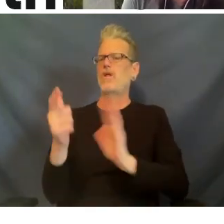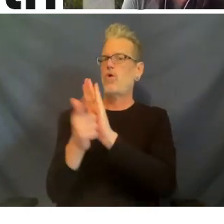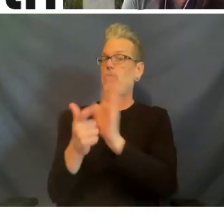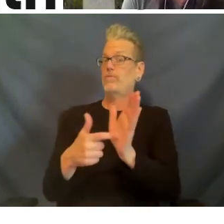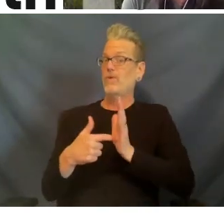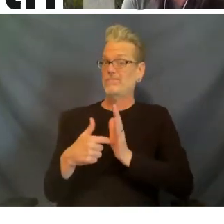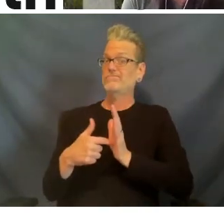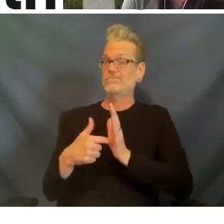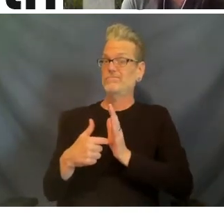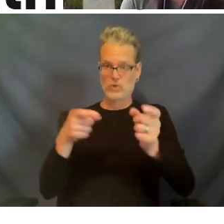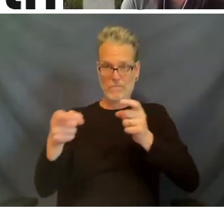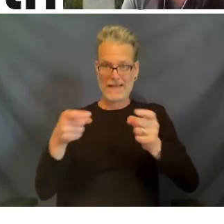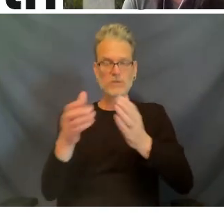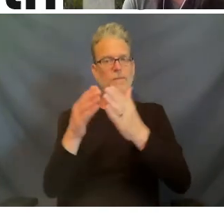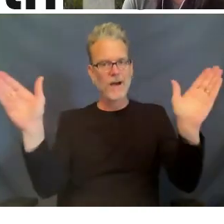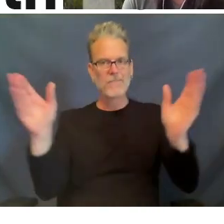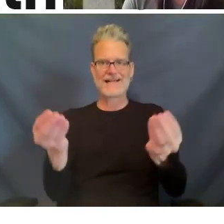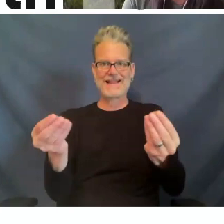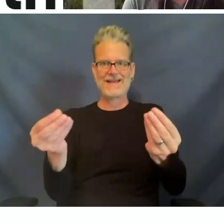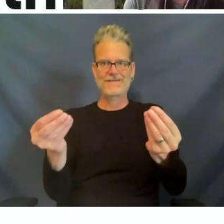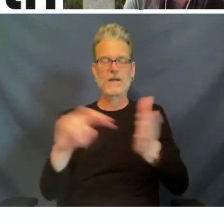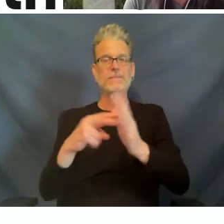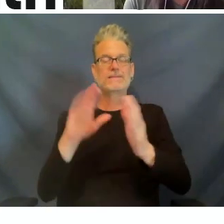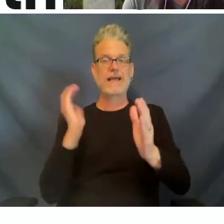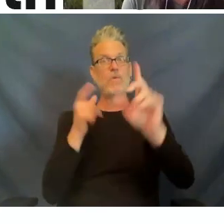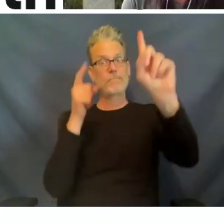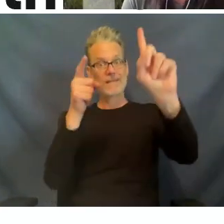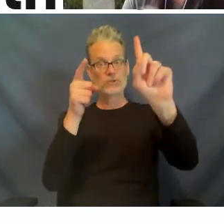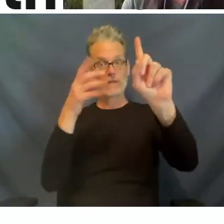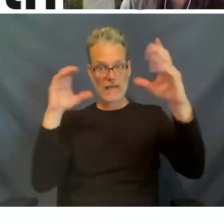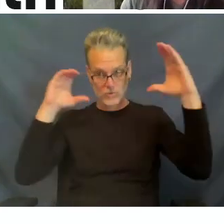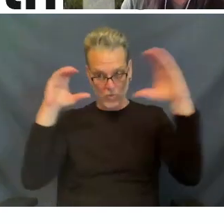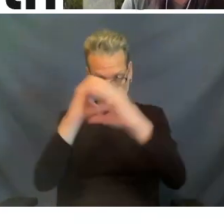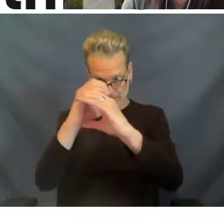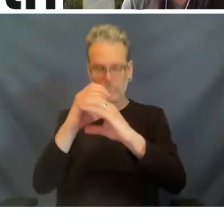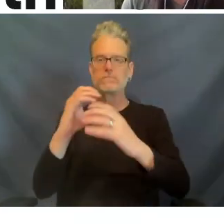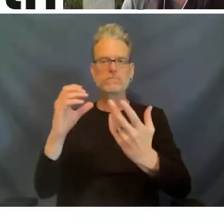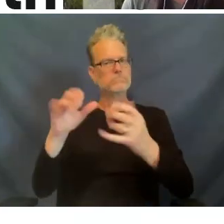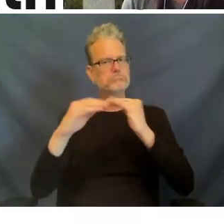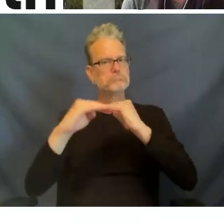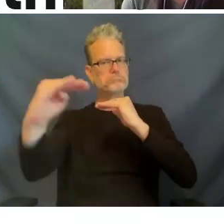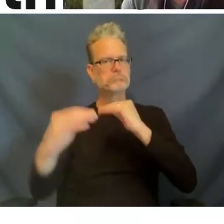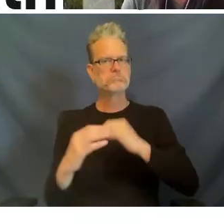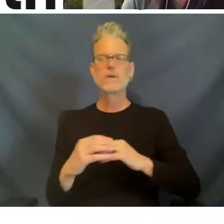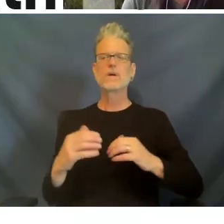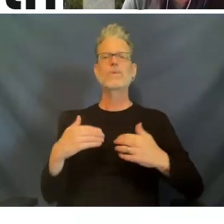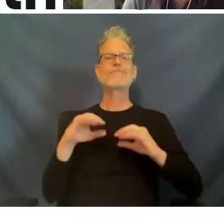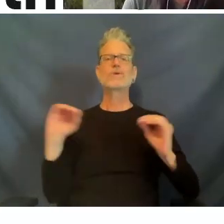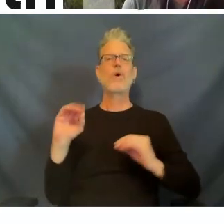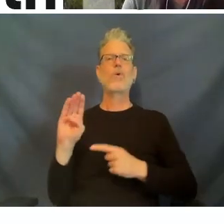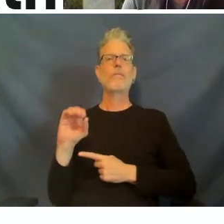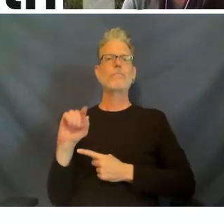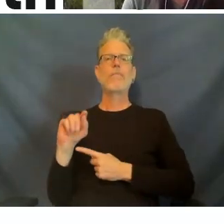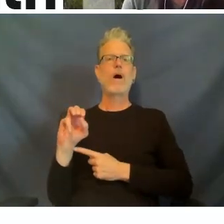public lands, so that means our mission and scope is pretty stable. We're not beholden to a bottom line and instead adjust